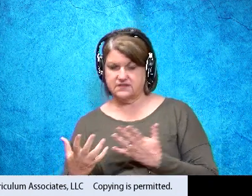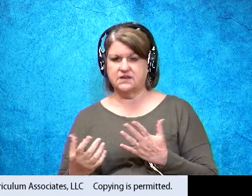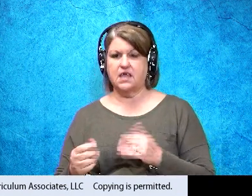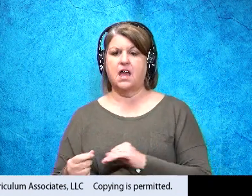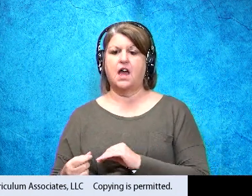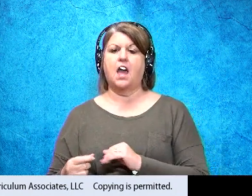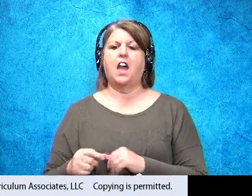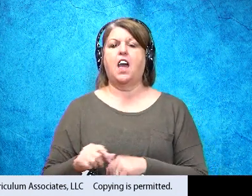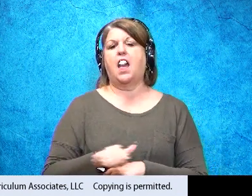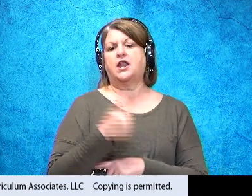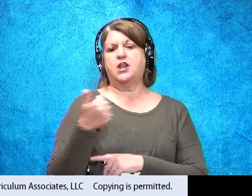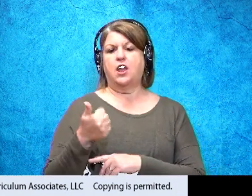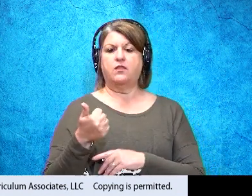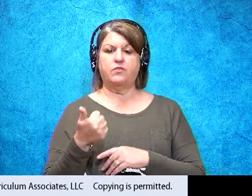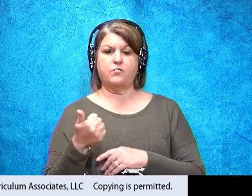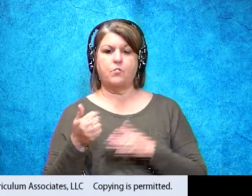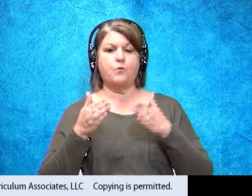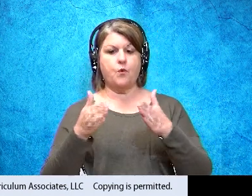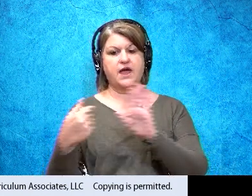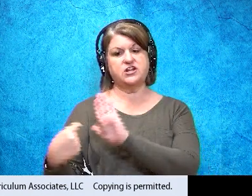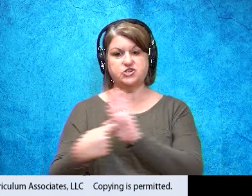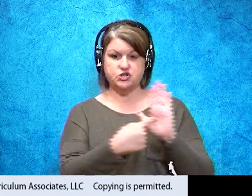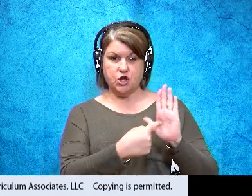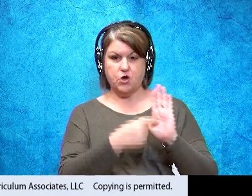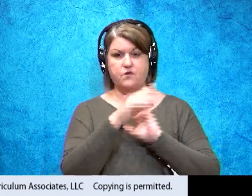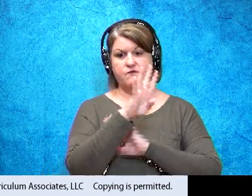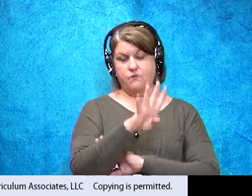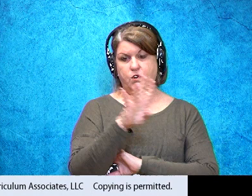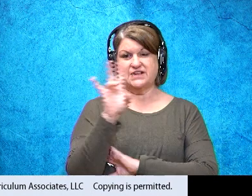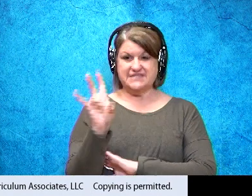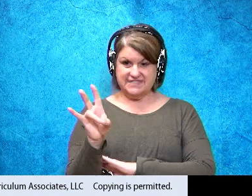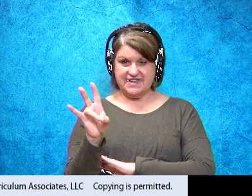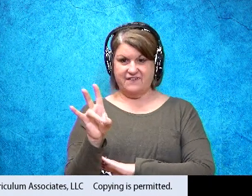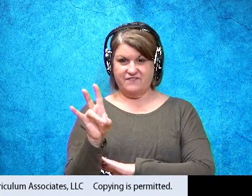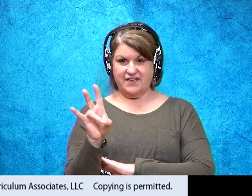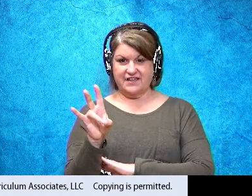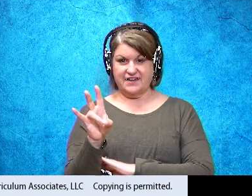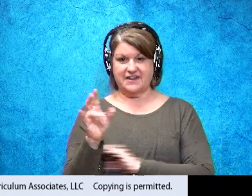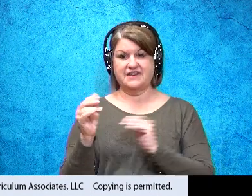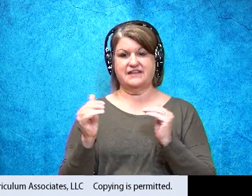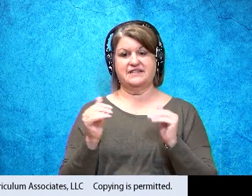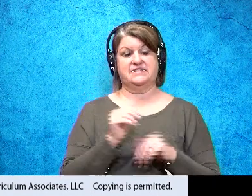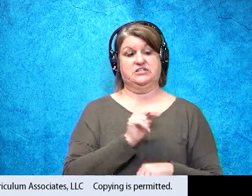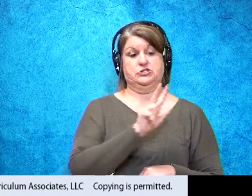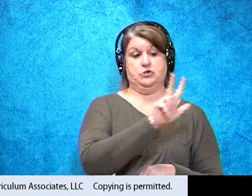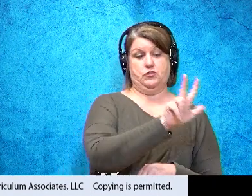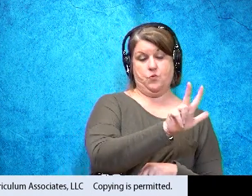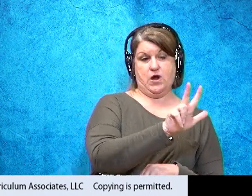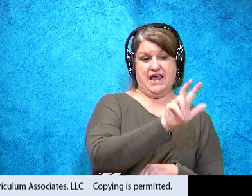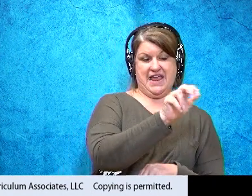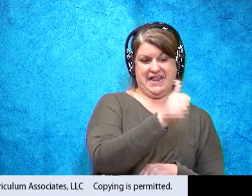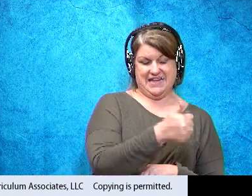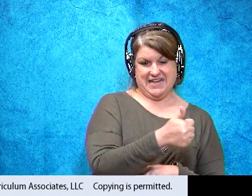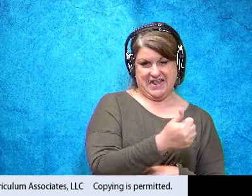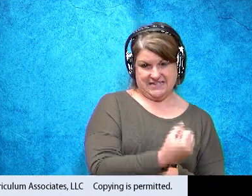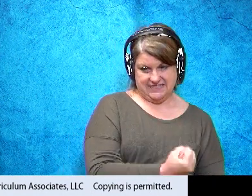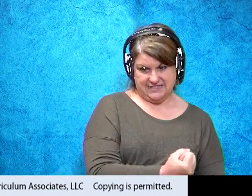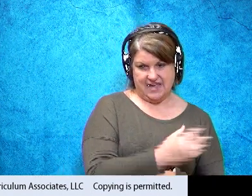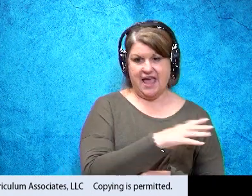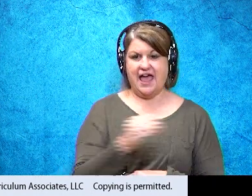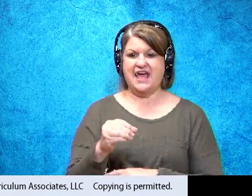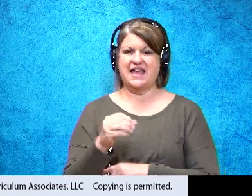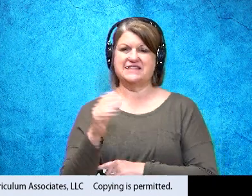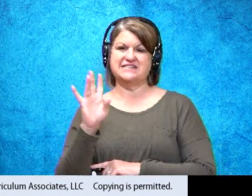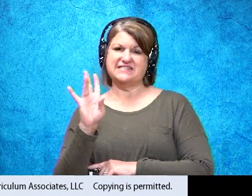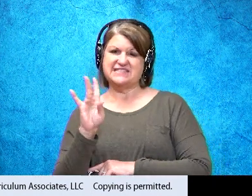show 47 is 3 tens and